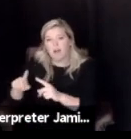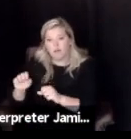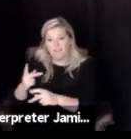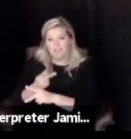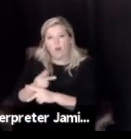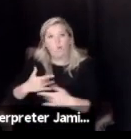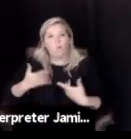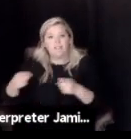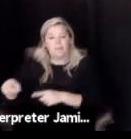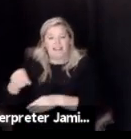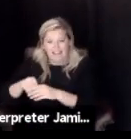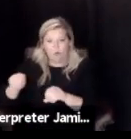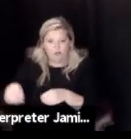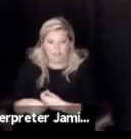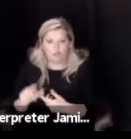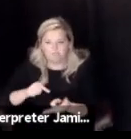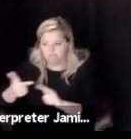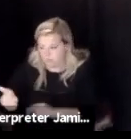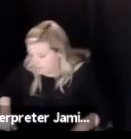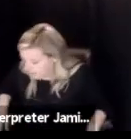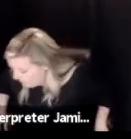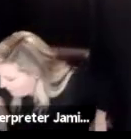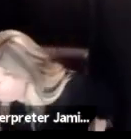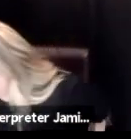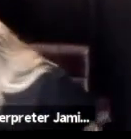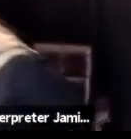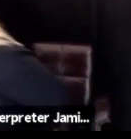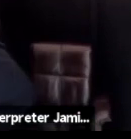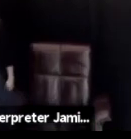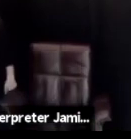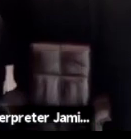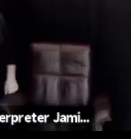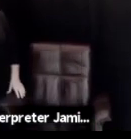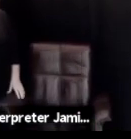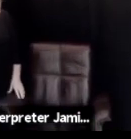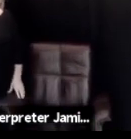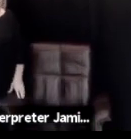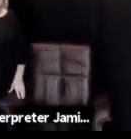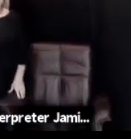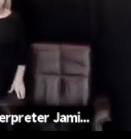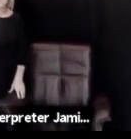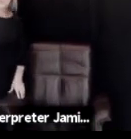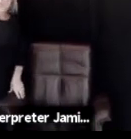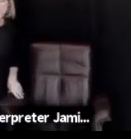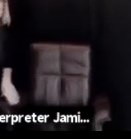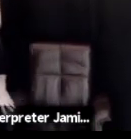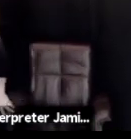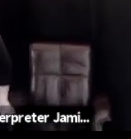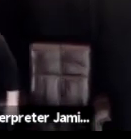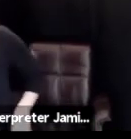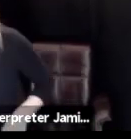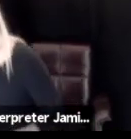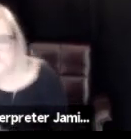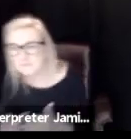in the organization. So these are the areas that they really talk about. So I'm gonna play a video and then